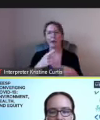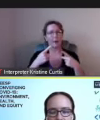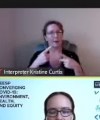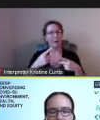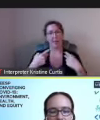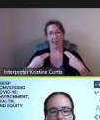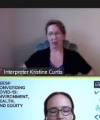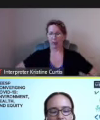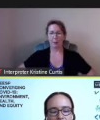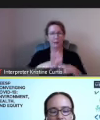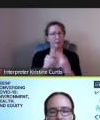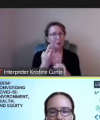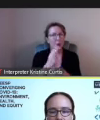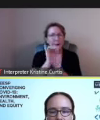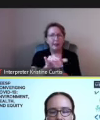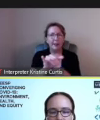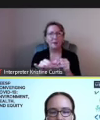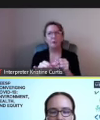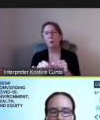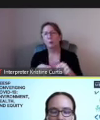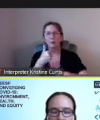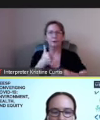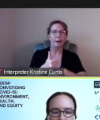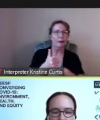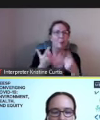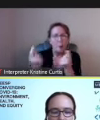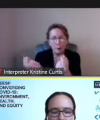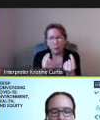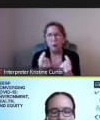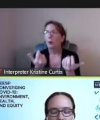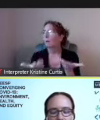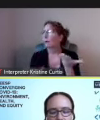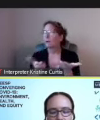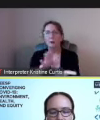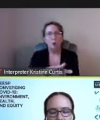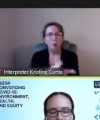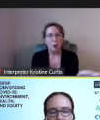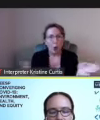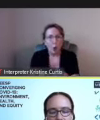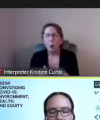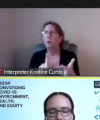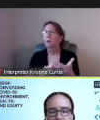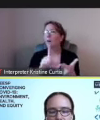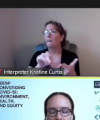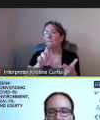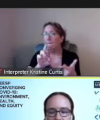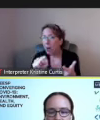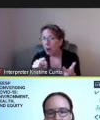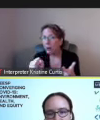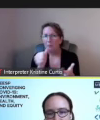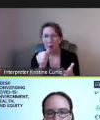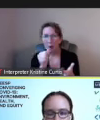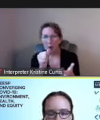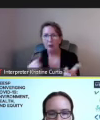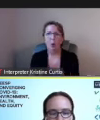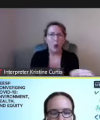to implement measures, maybe even shut down schools or bars or restaurants to kind of stop the